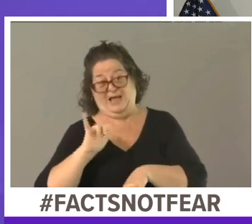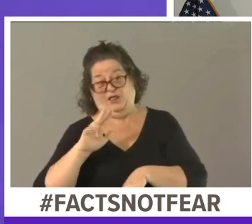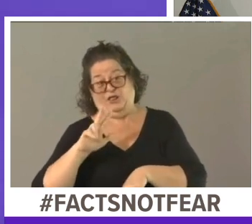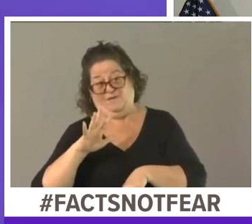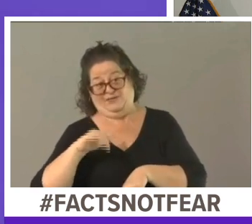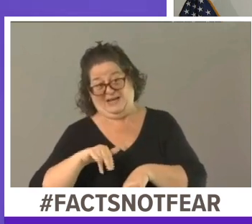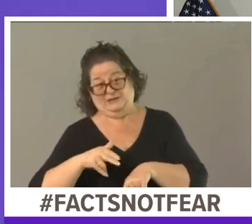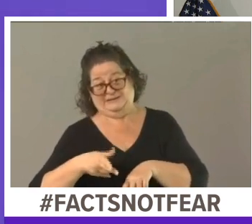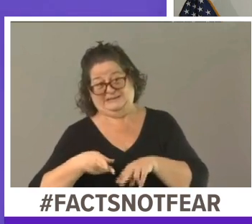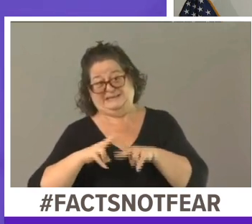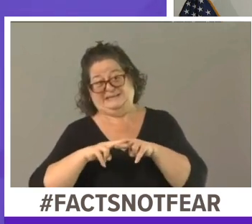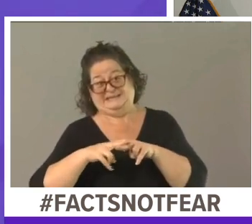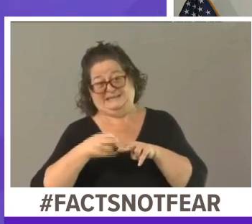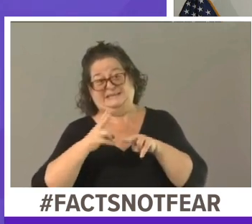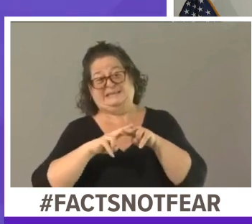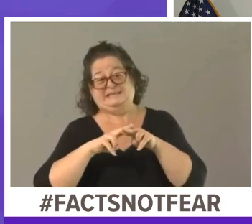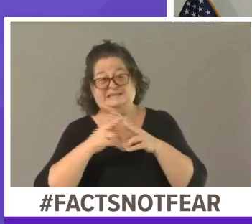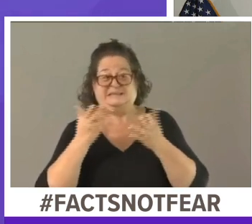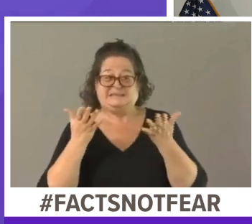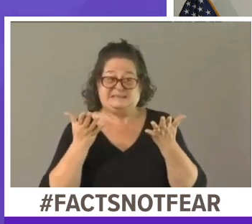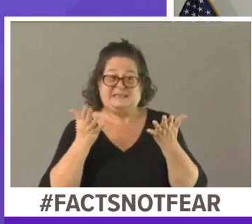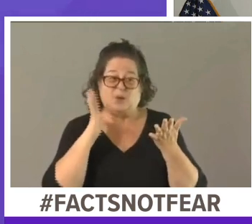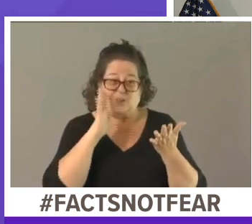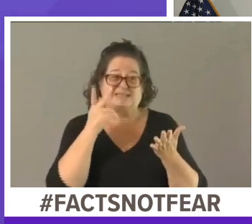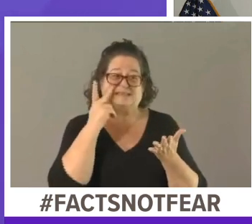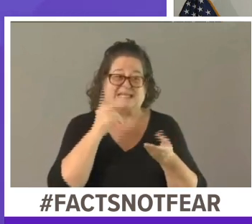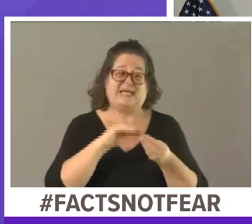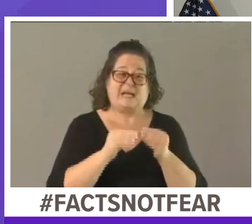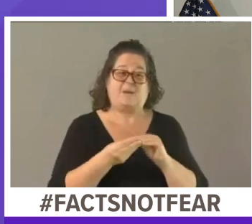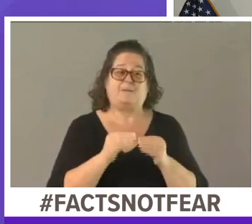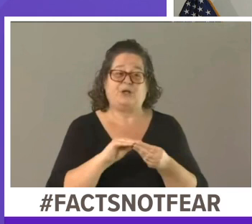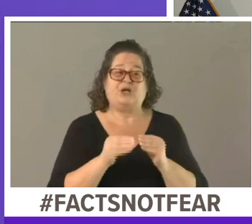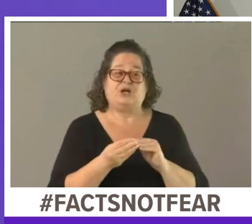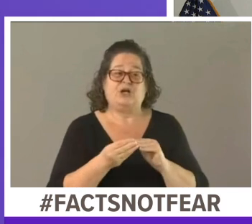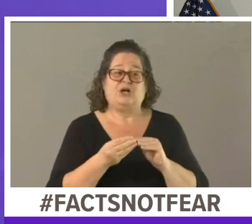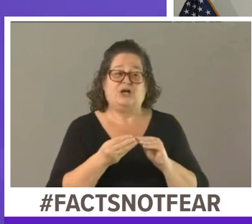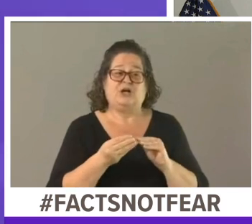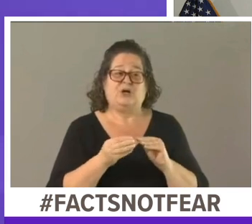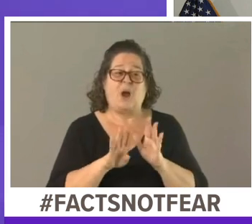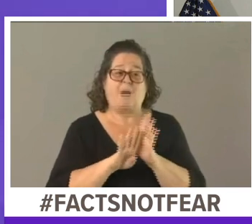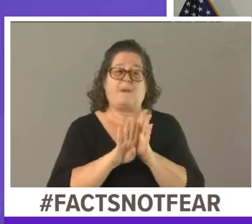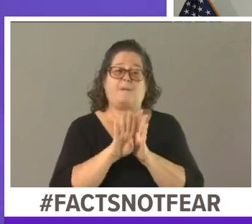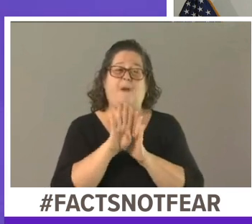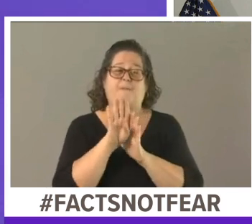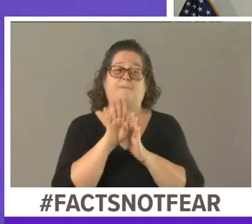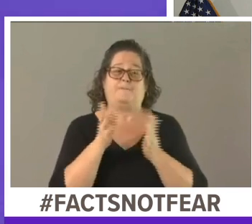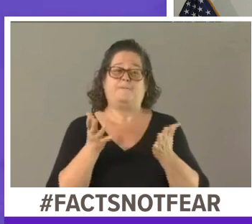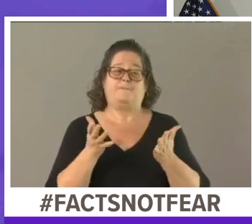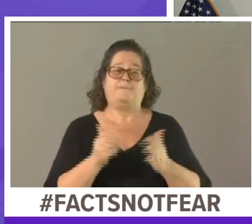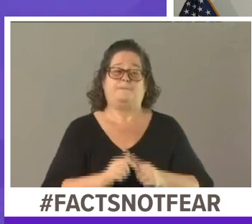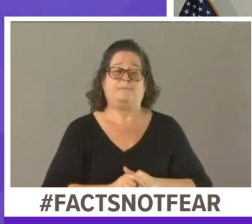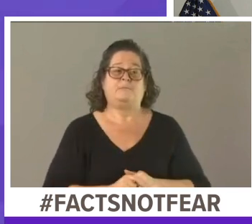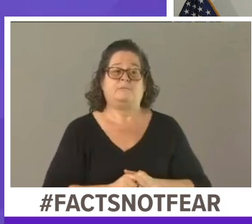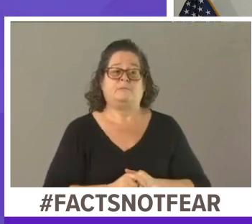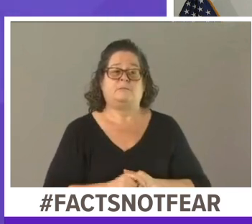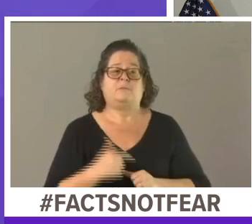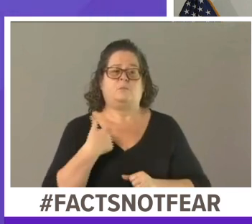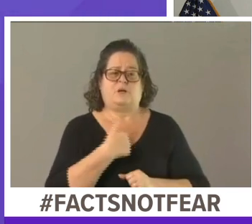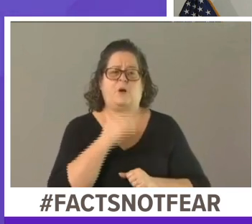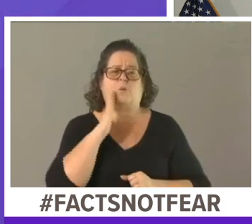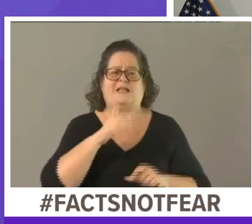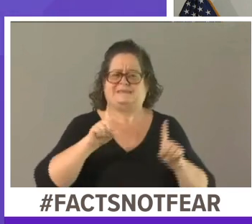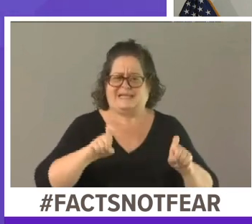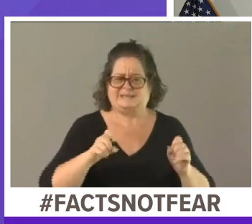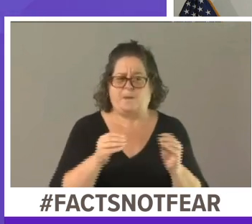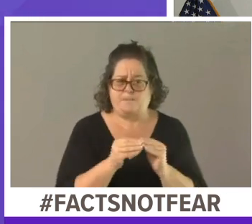on those cases is the percent positivity rate. So we're going to increase the testing. Will give us